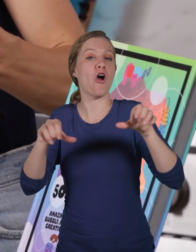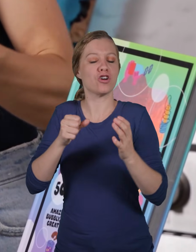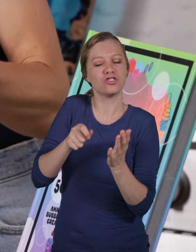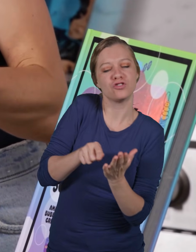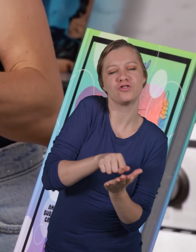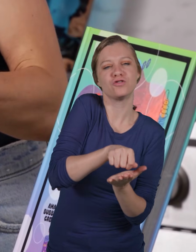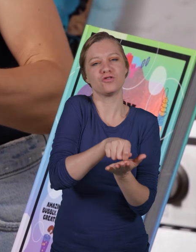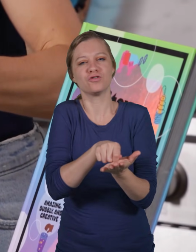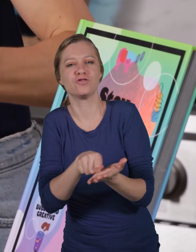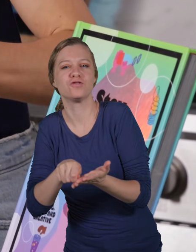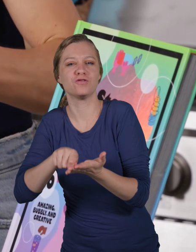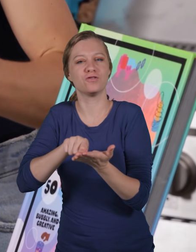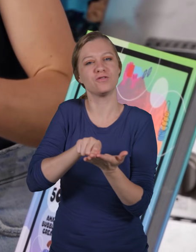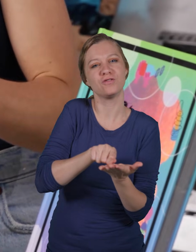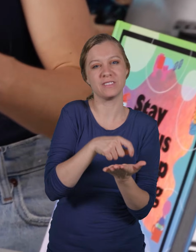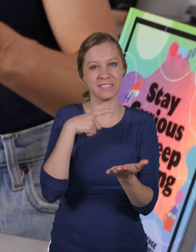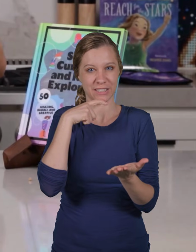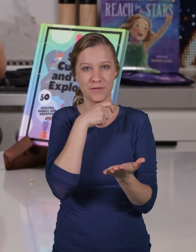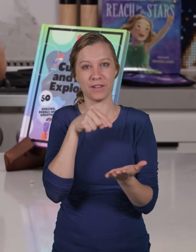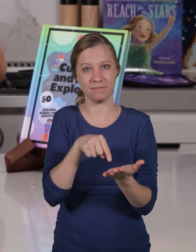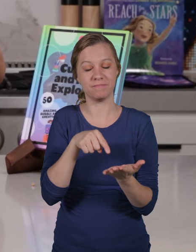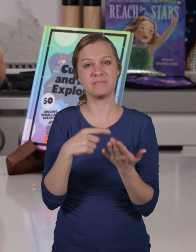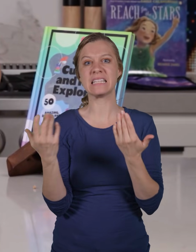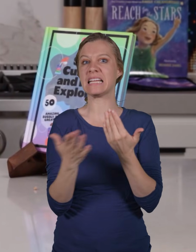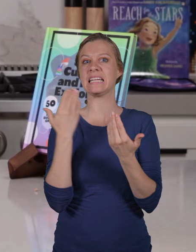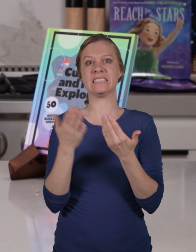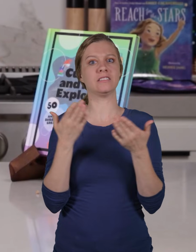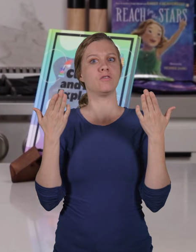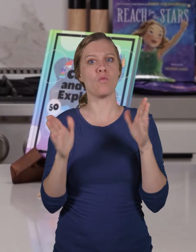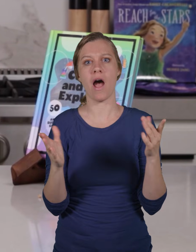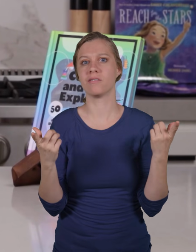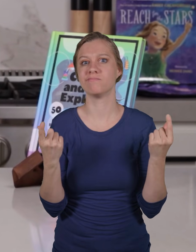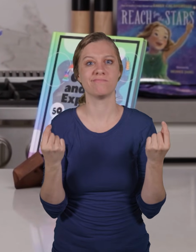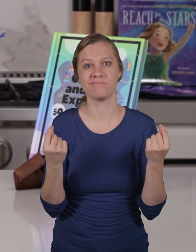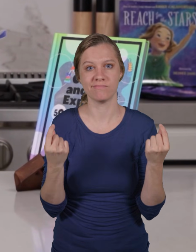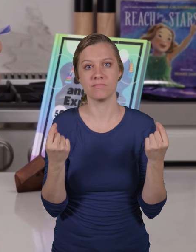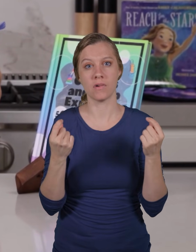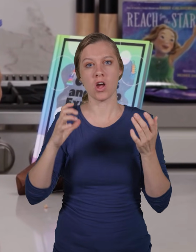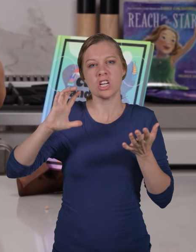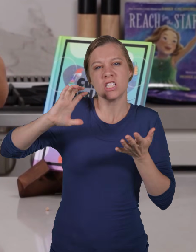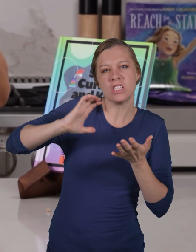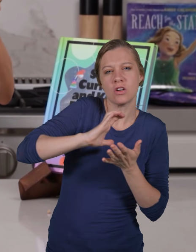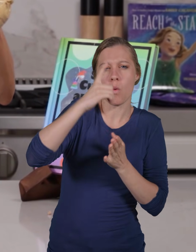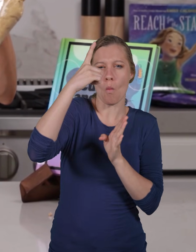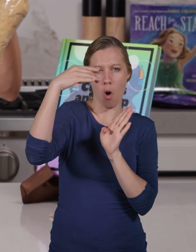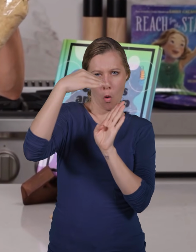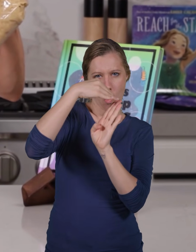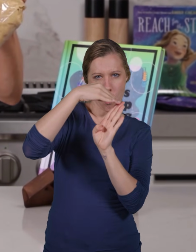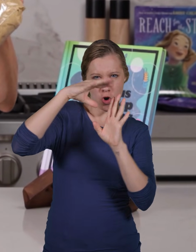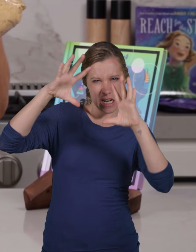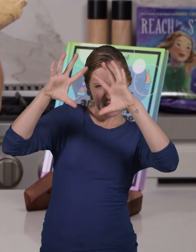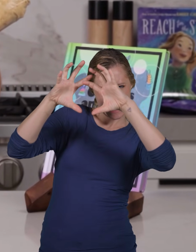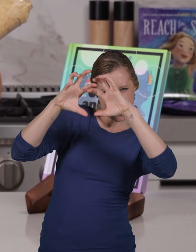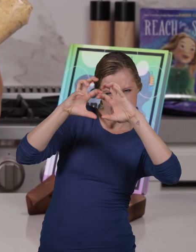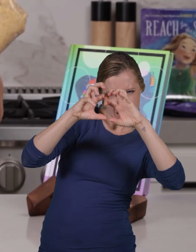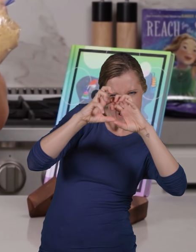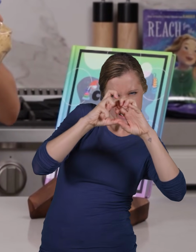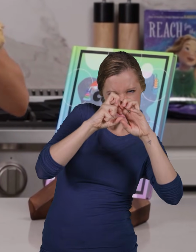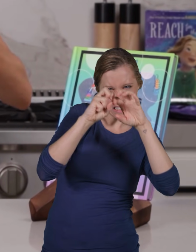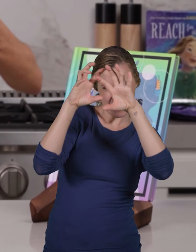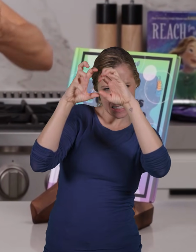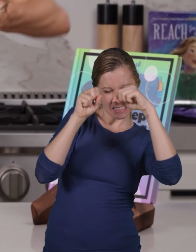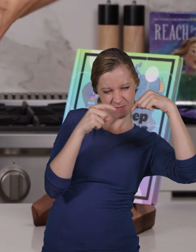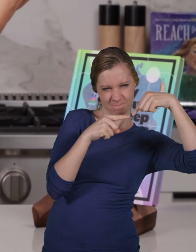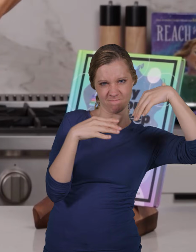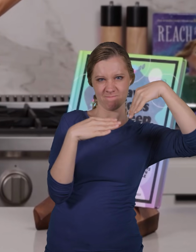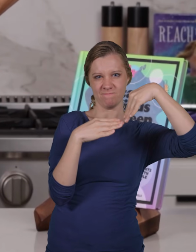to massage the cereal. And the easiest way I have found to do this is to massage it toward a corner of